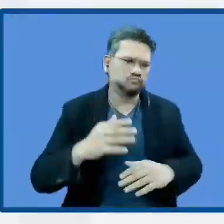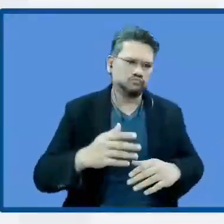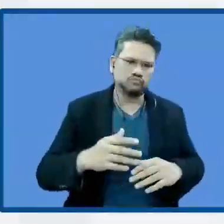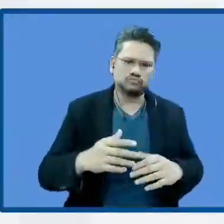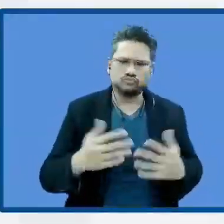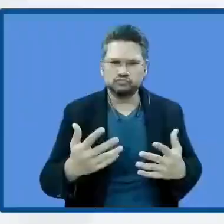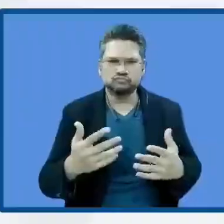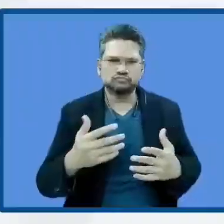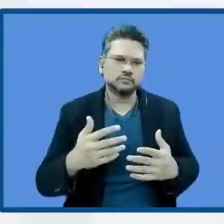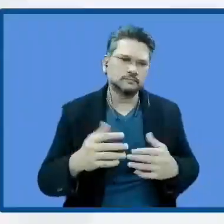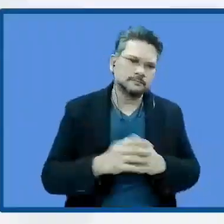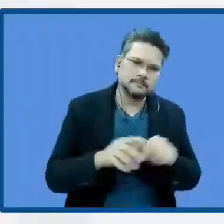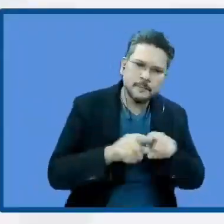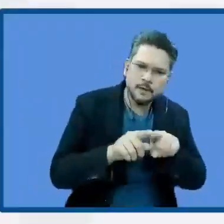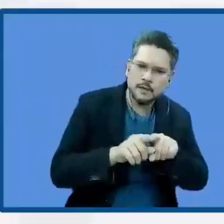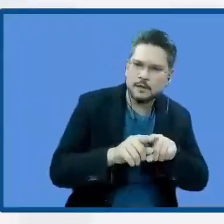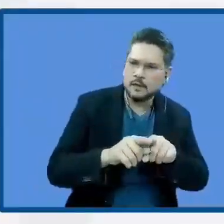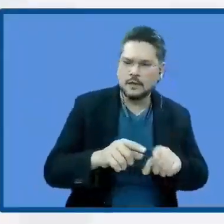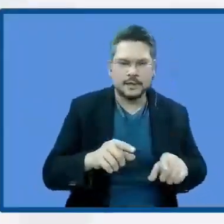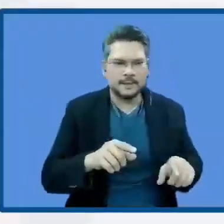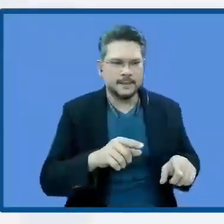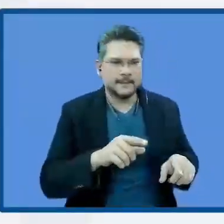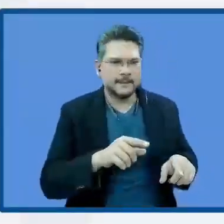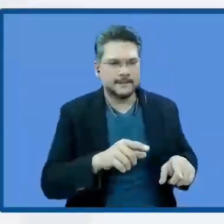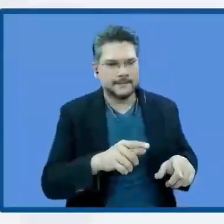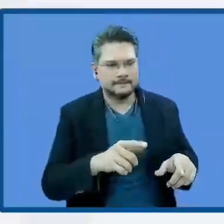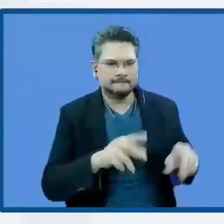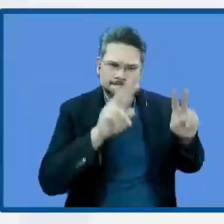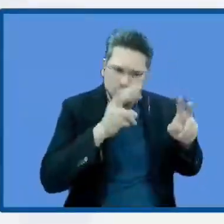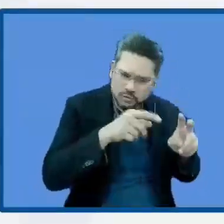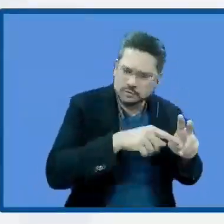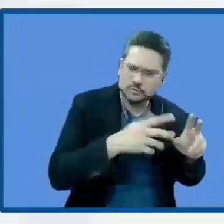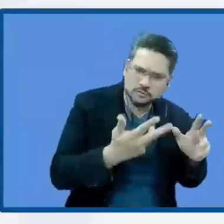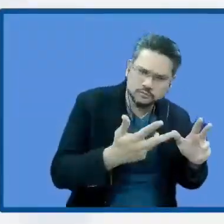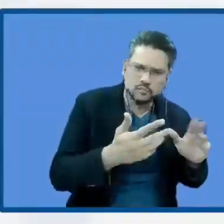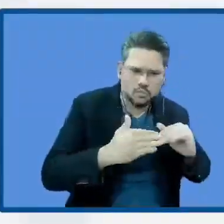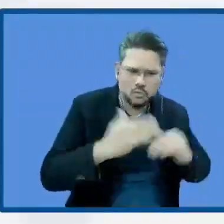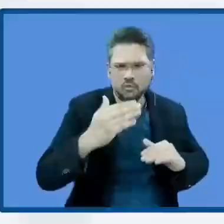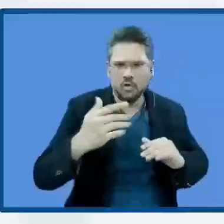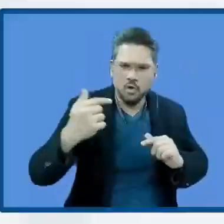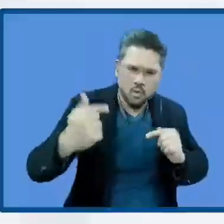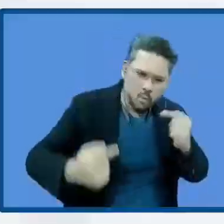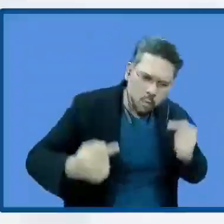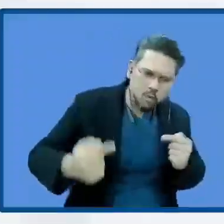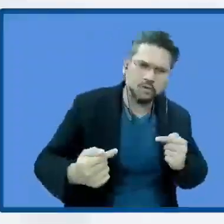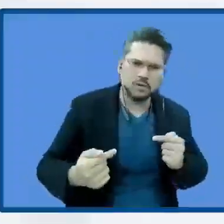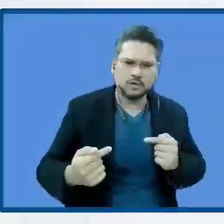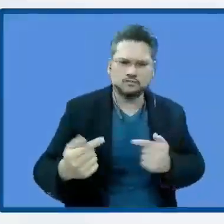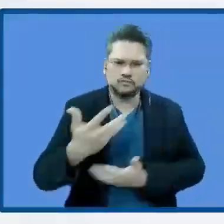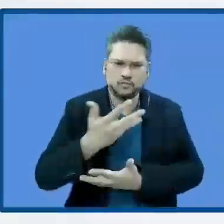obviously is damaging becomes a political and social problem that has